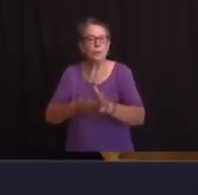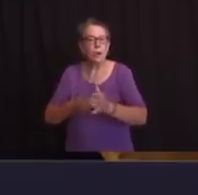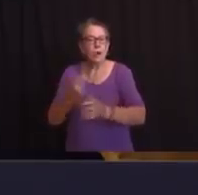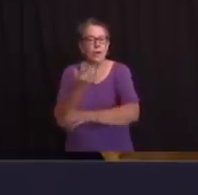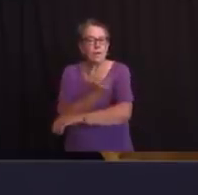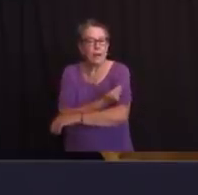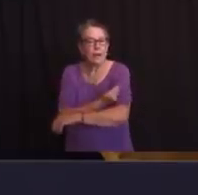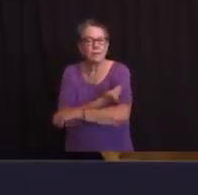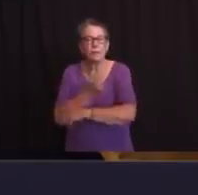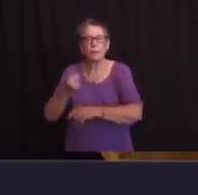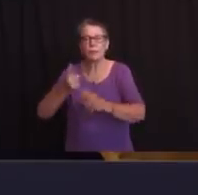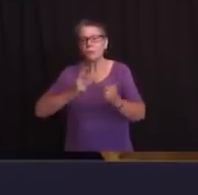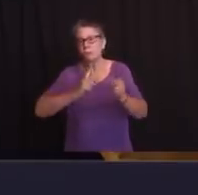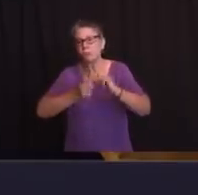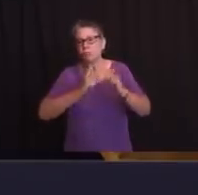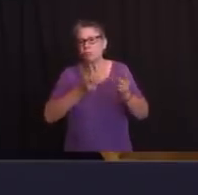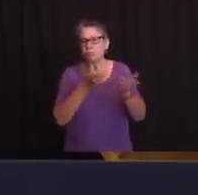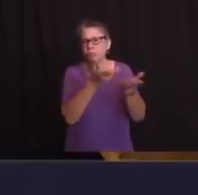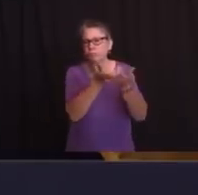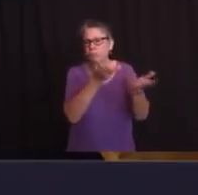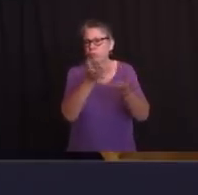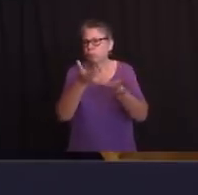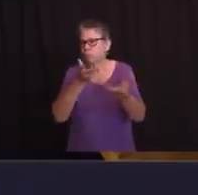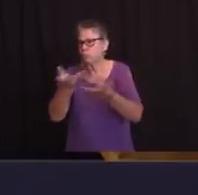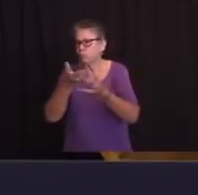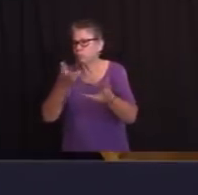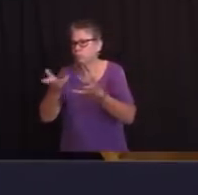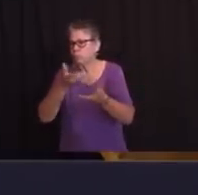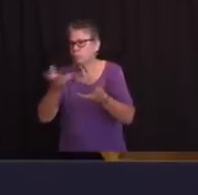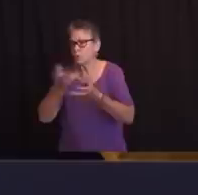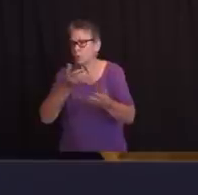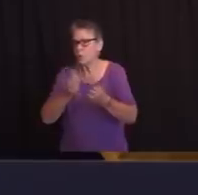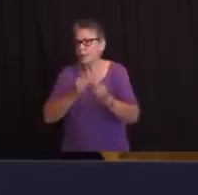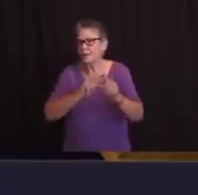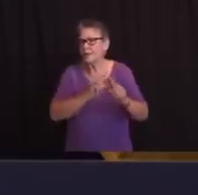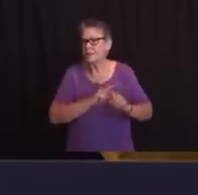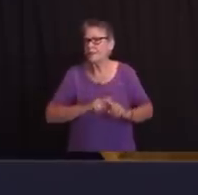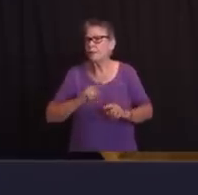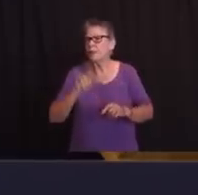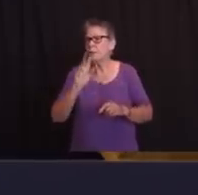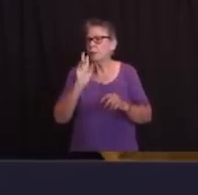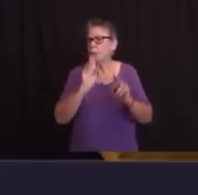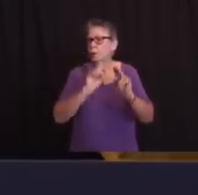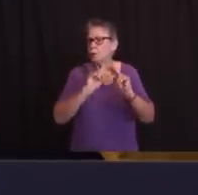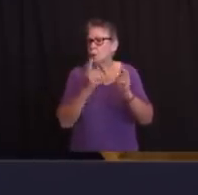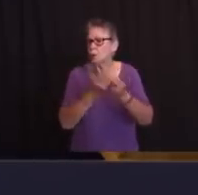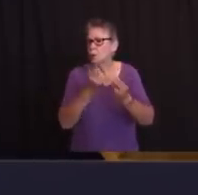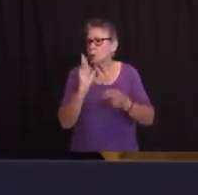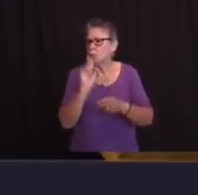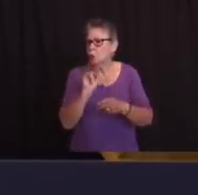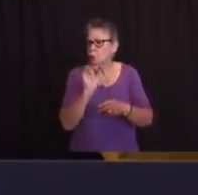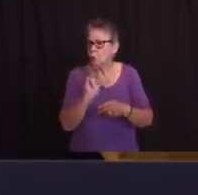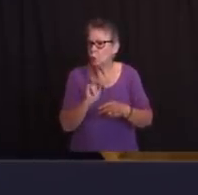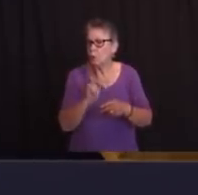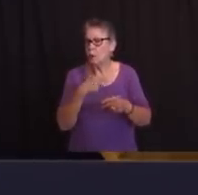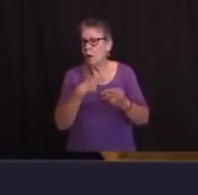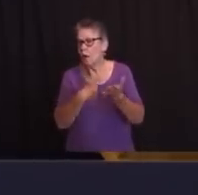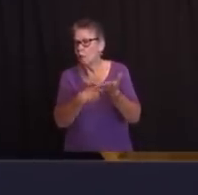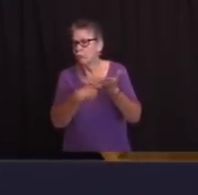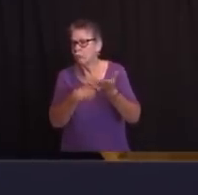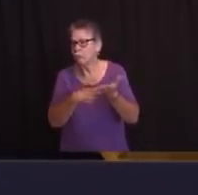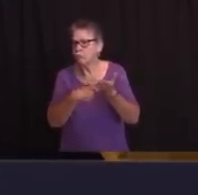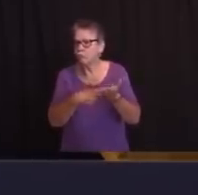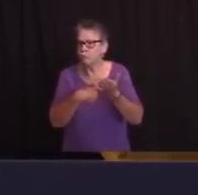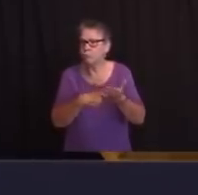going? The CWA says that they look forward to having cooperative discussions with you to ensure public health. You said earlier today